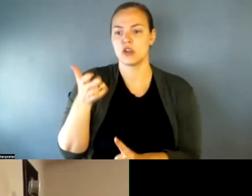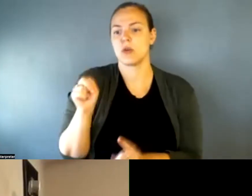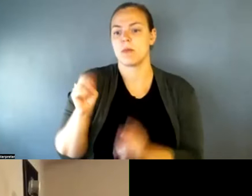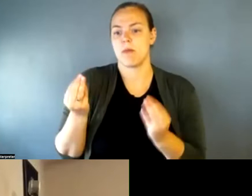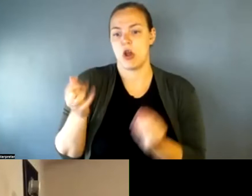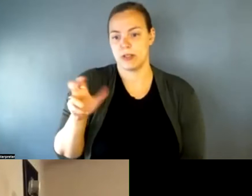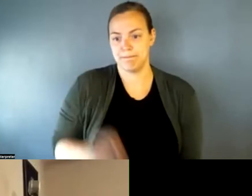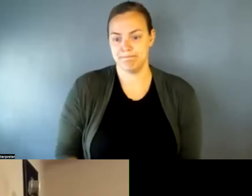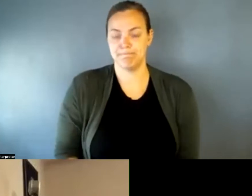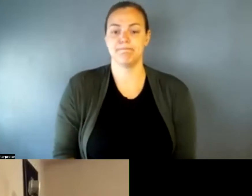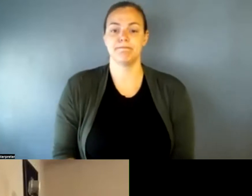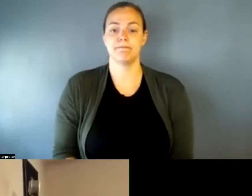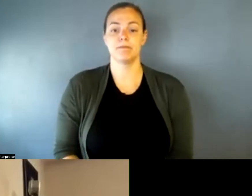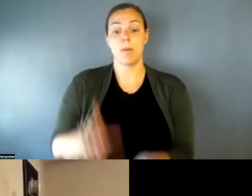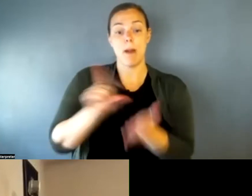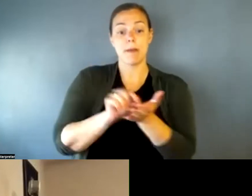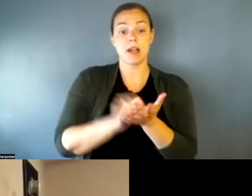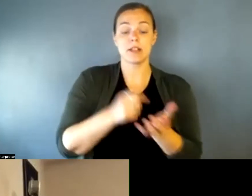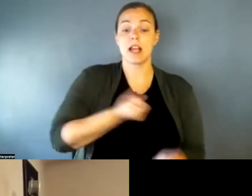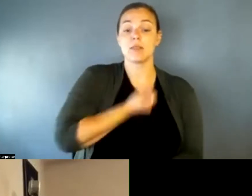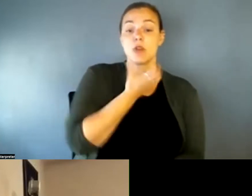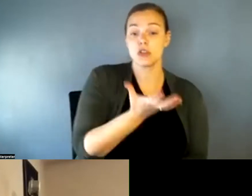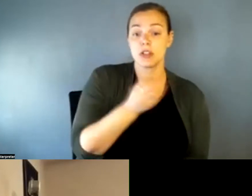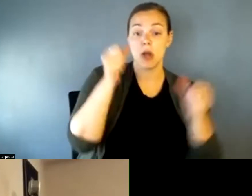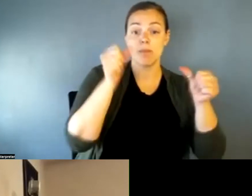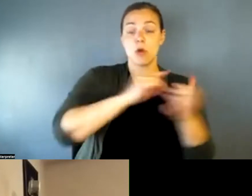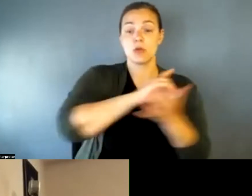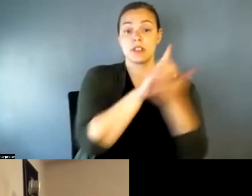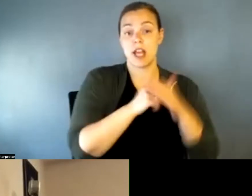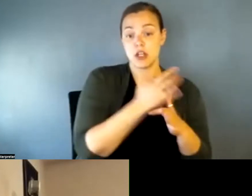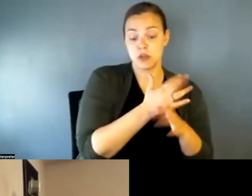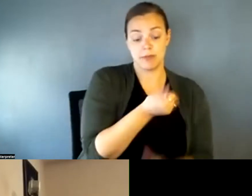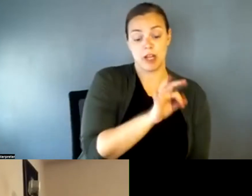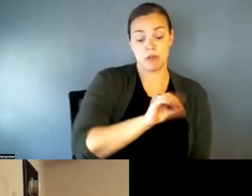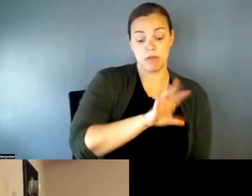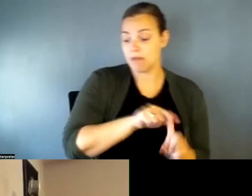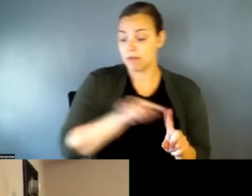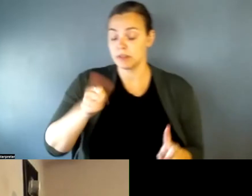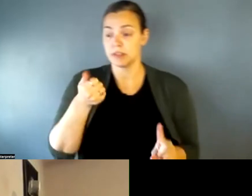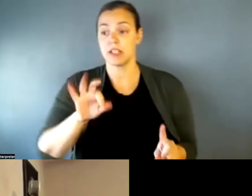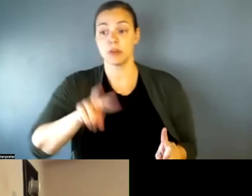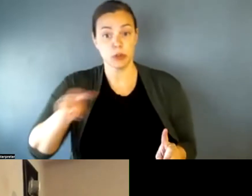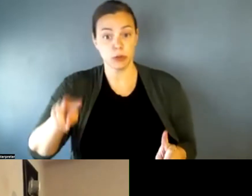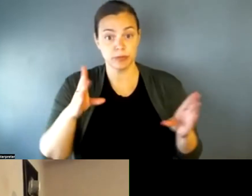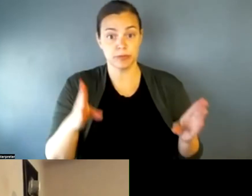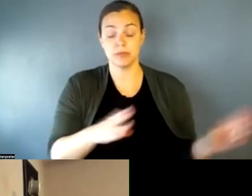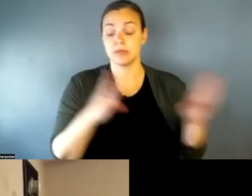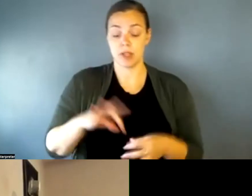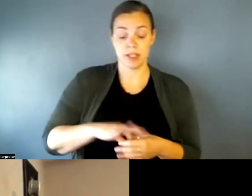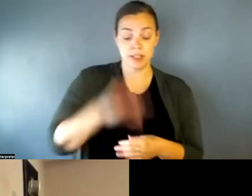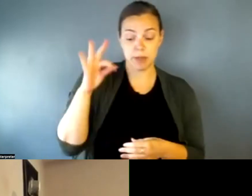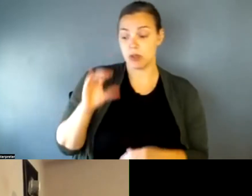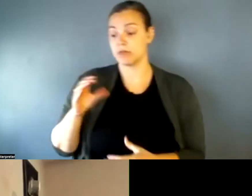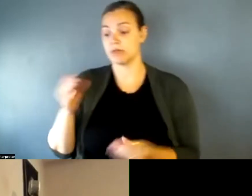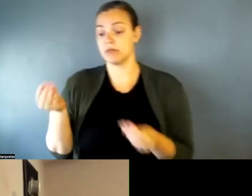publications include Expressionism and Poster Design in Germany from 1905 to 1922, Between Spirit and